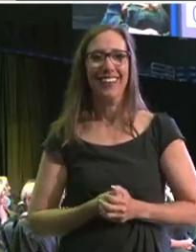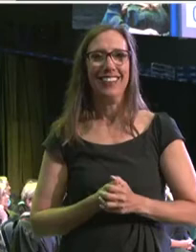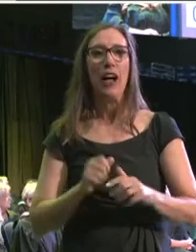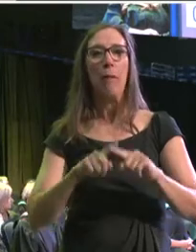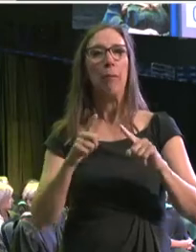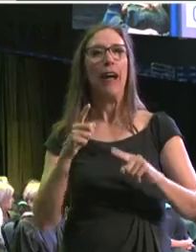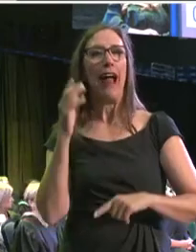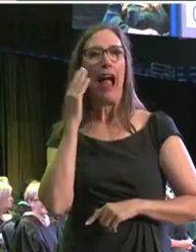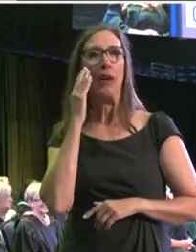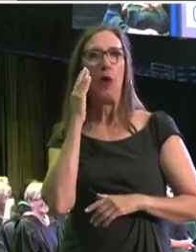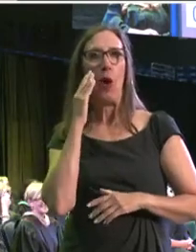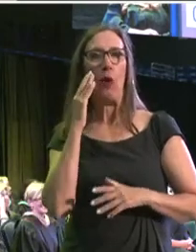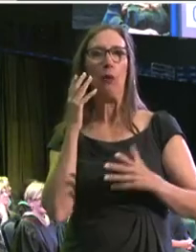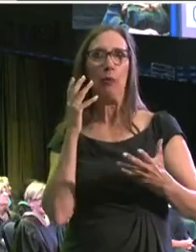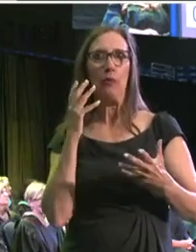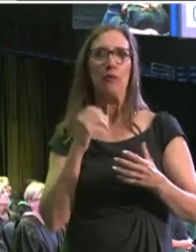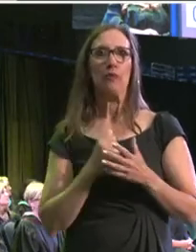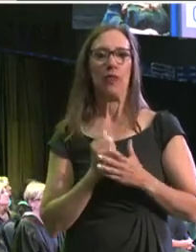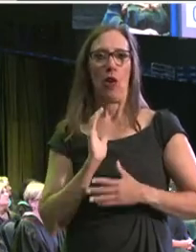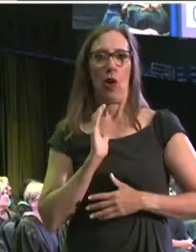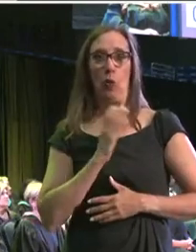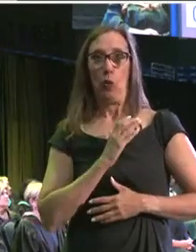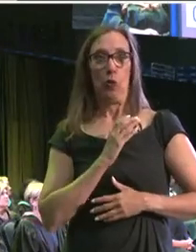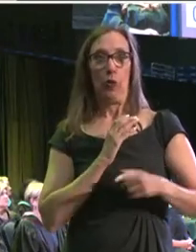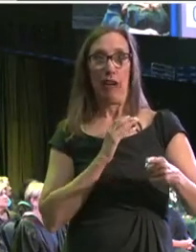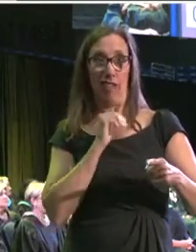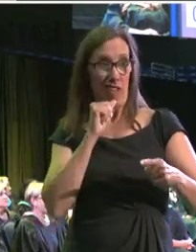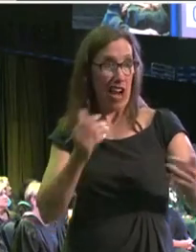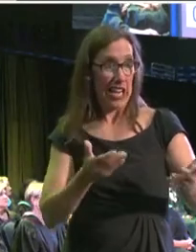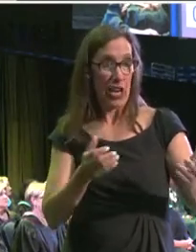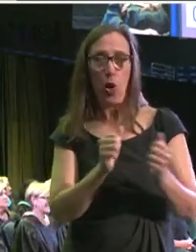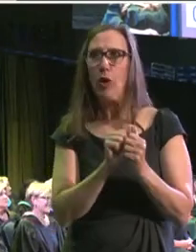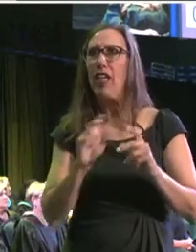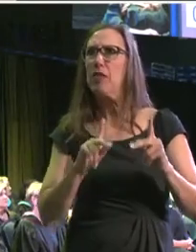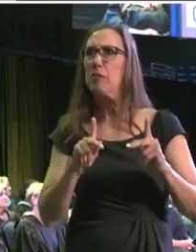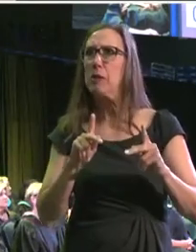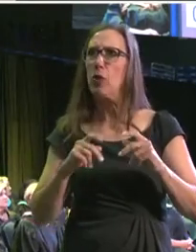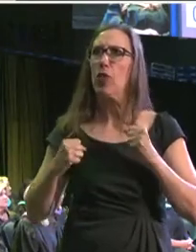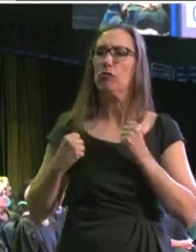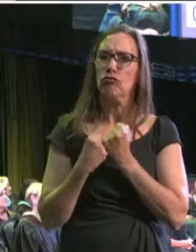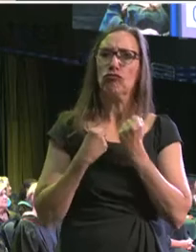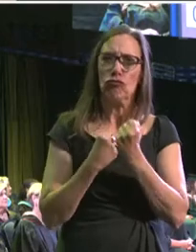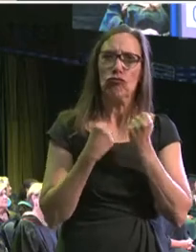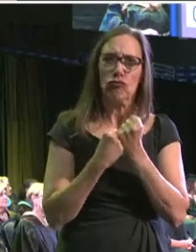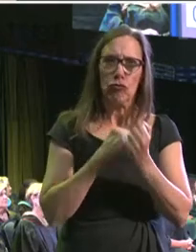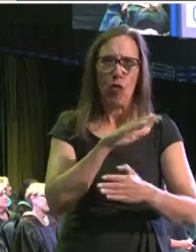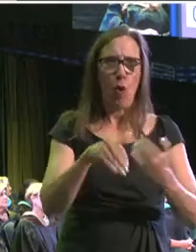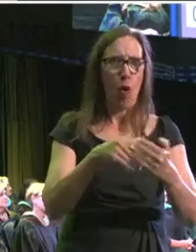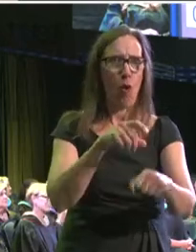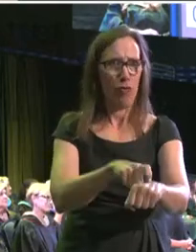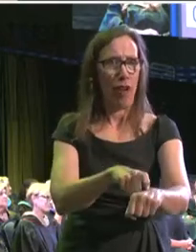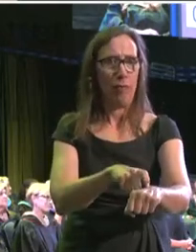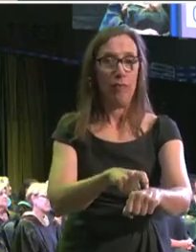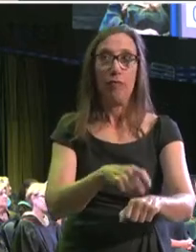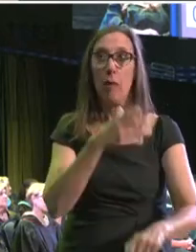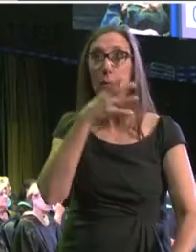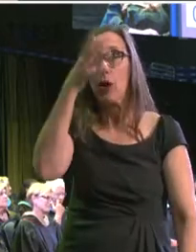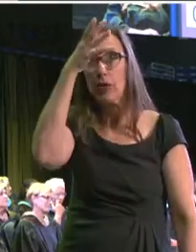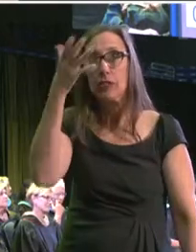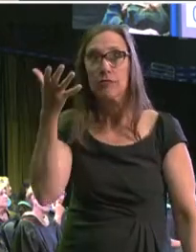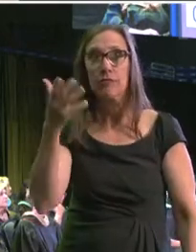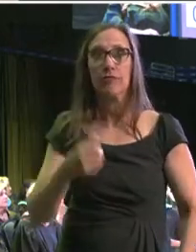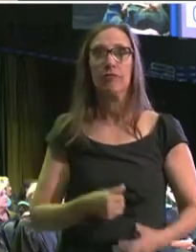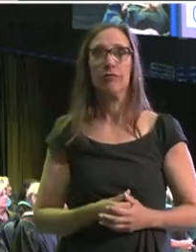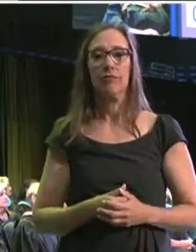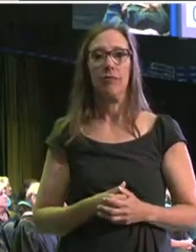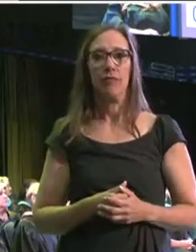What I do know is the fact that we would not be here without the people who backed us the entire time. Parents,